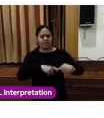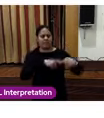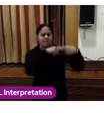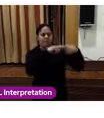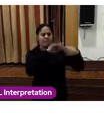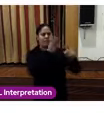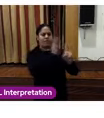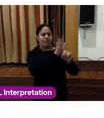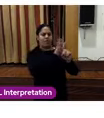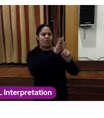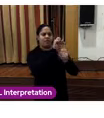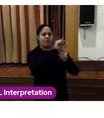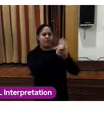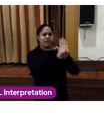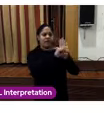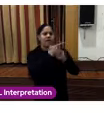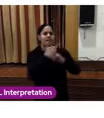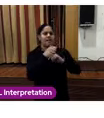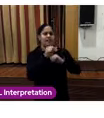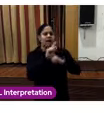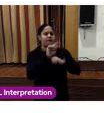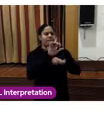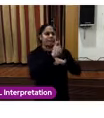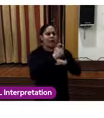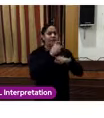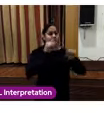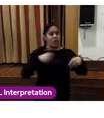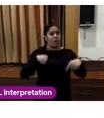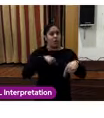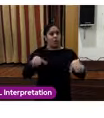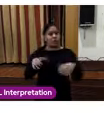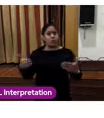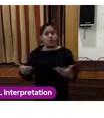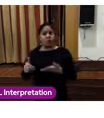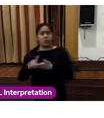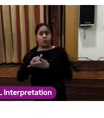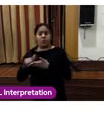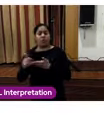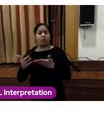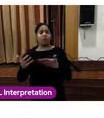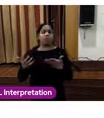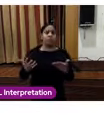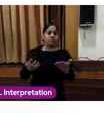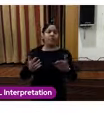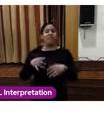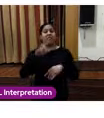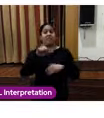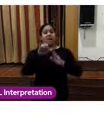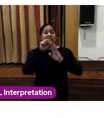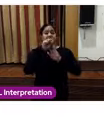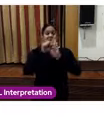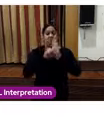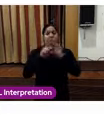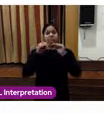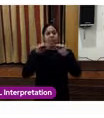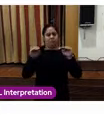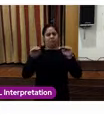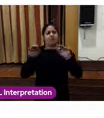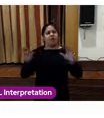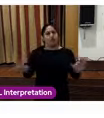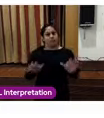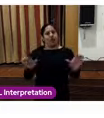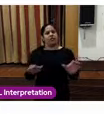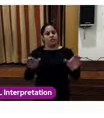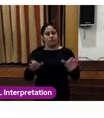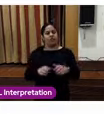state's gas tax. Can we do that in New York? So that would be a state-level action, either by the